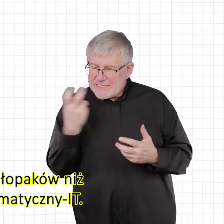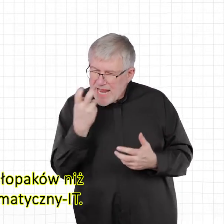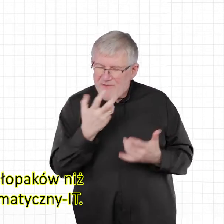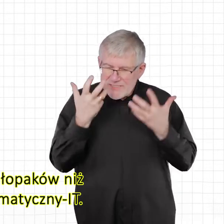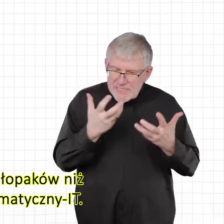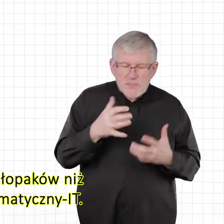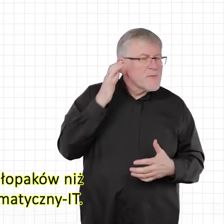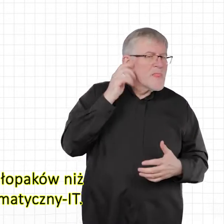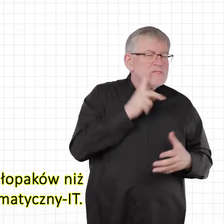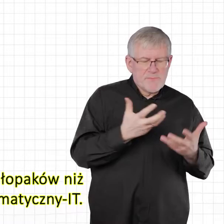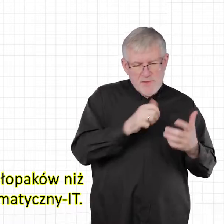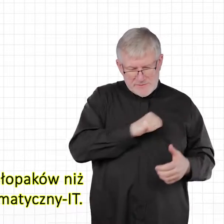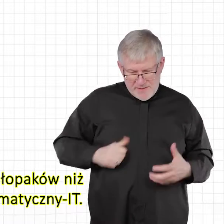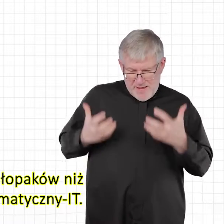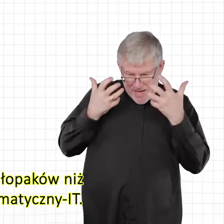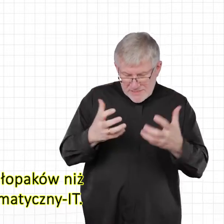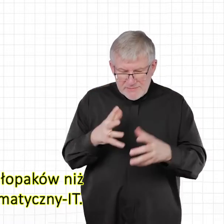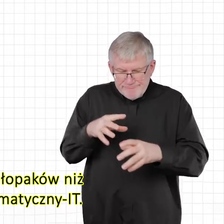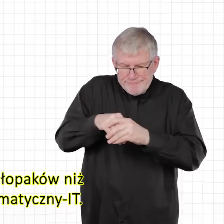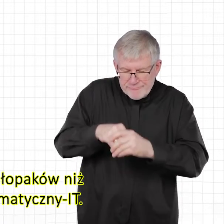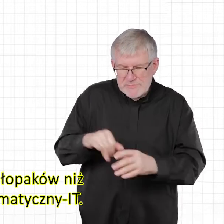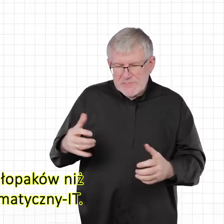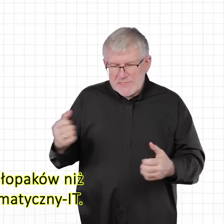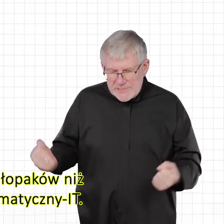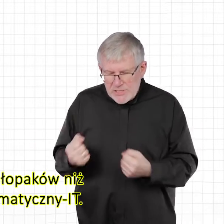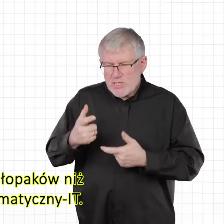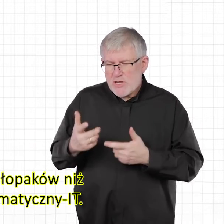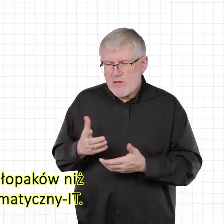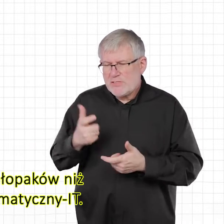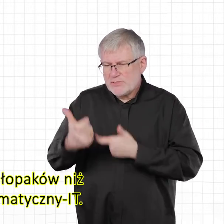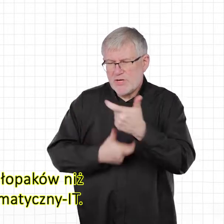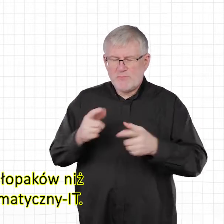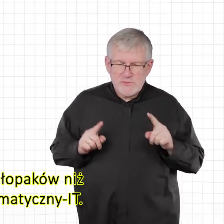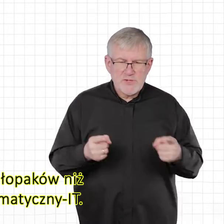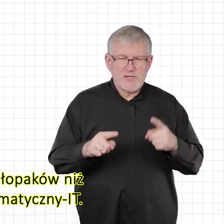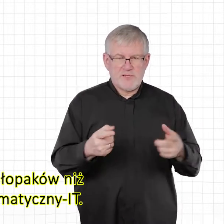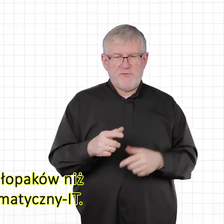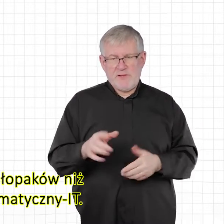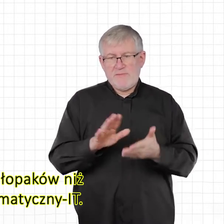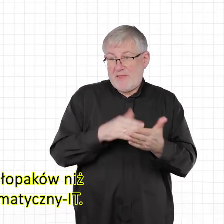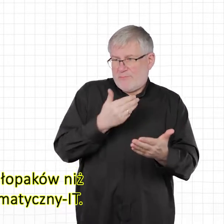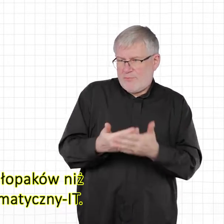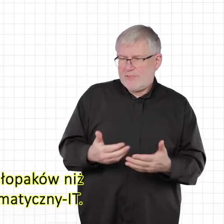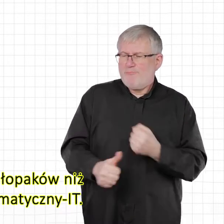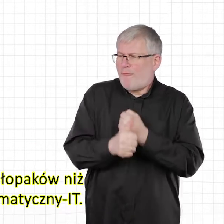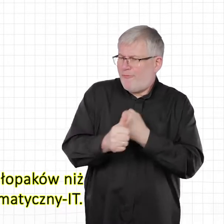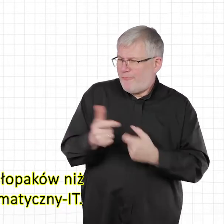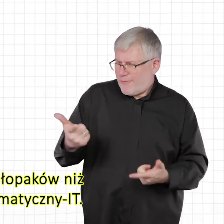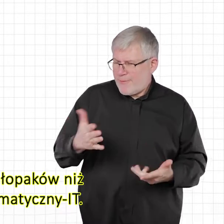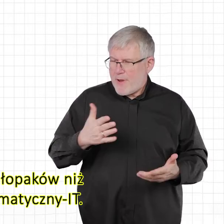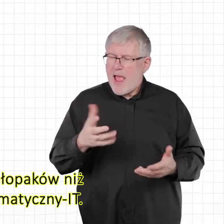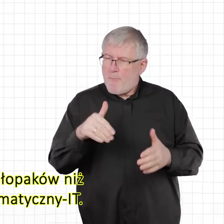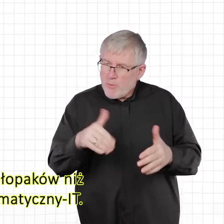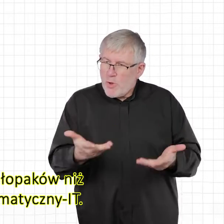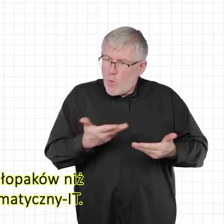whole school, there are mainly boys, because it's electric something,